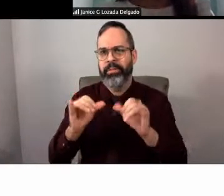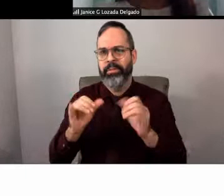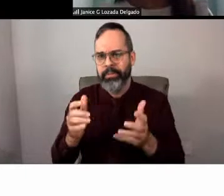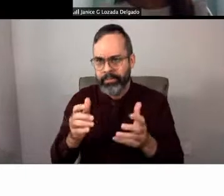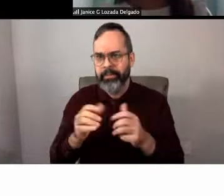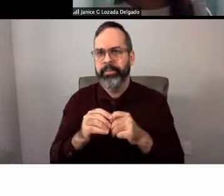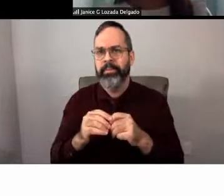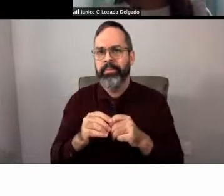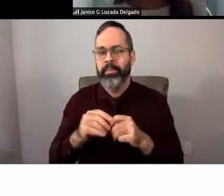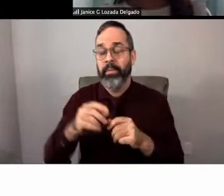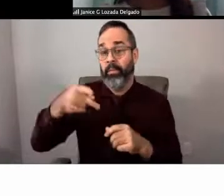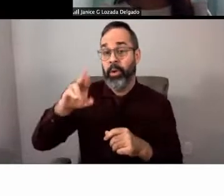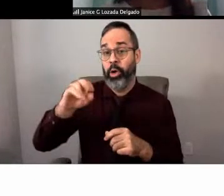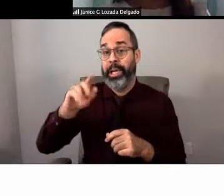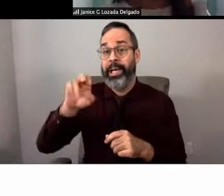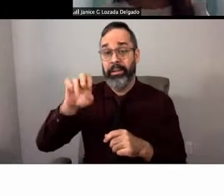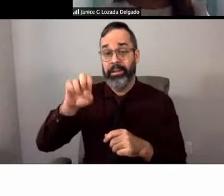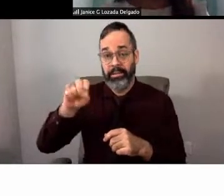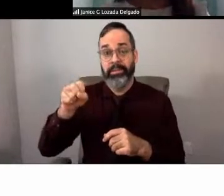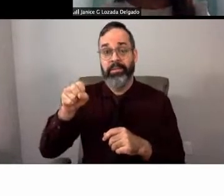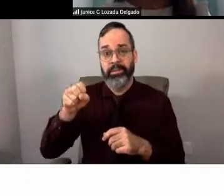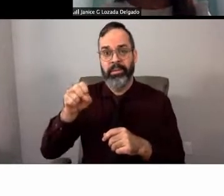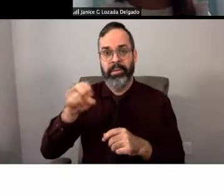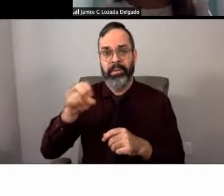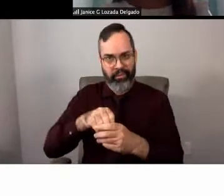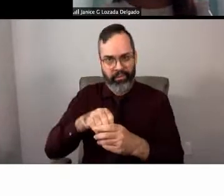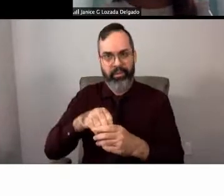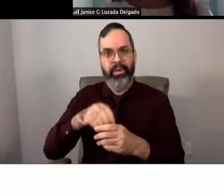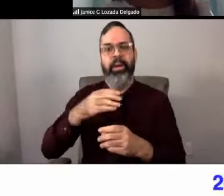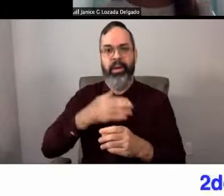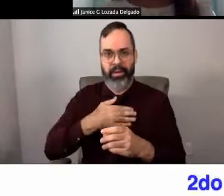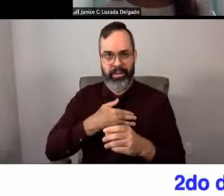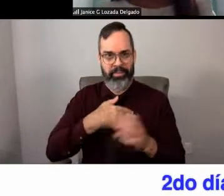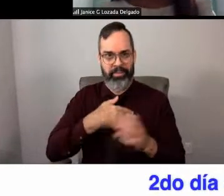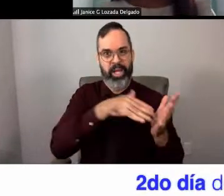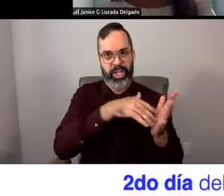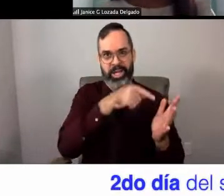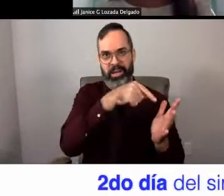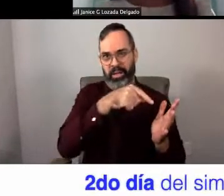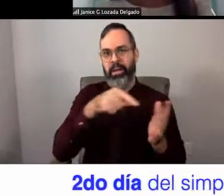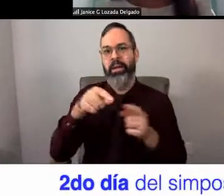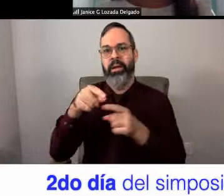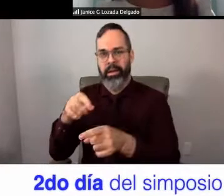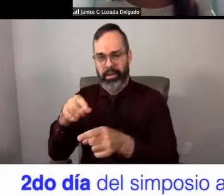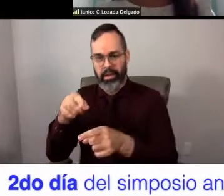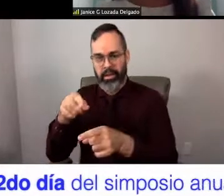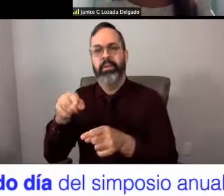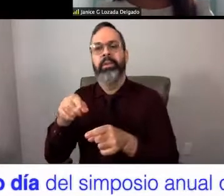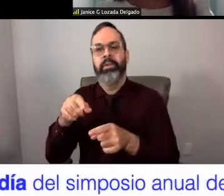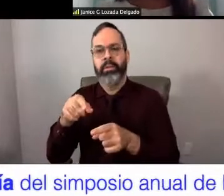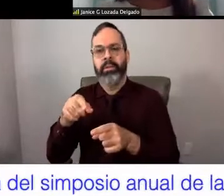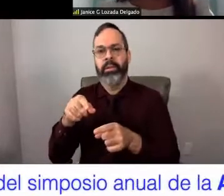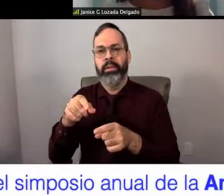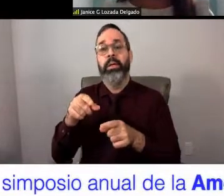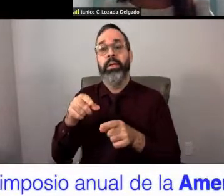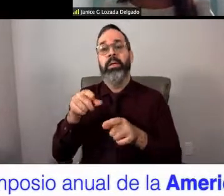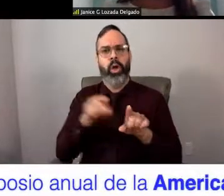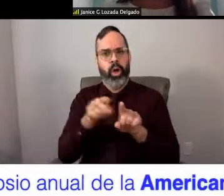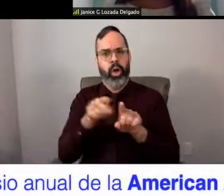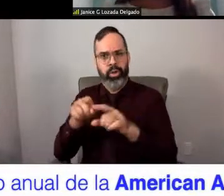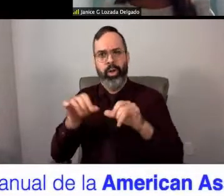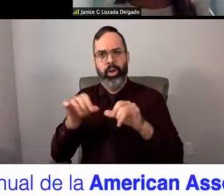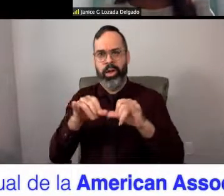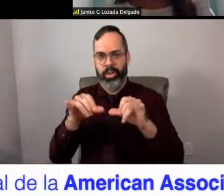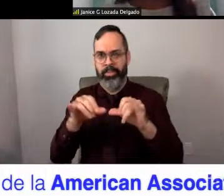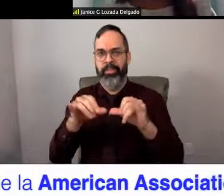proteins that are involved in mitophagy, in fusion and fission, and we are also measuring